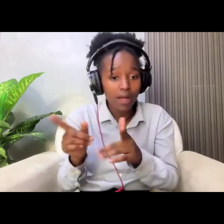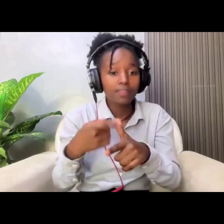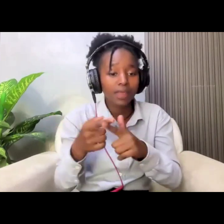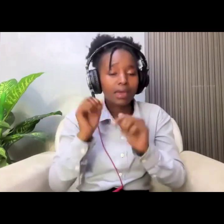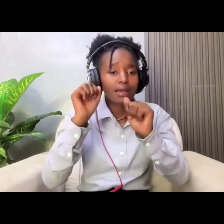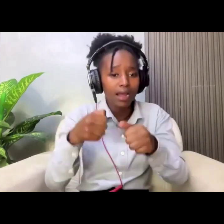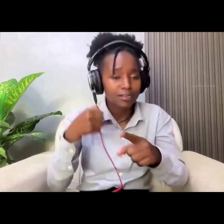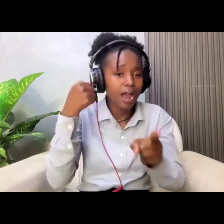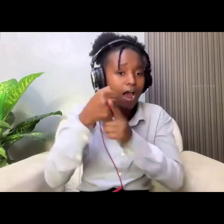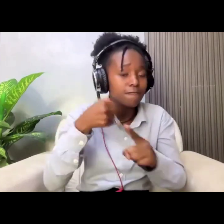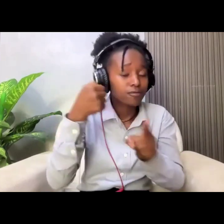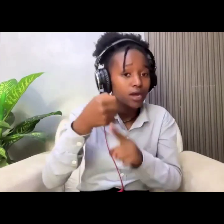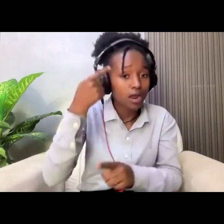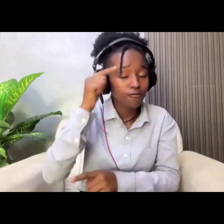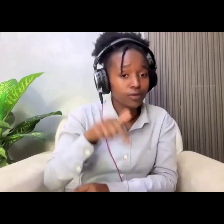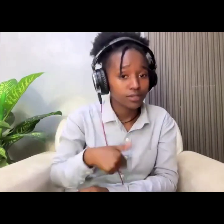we actually have,